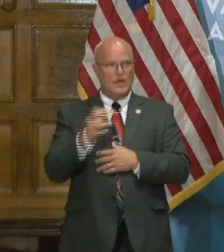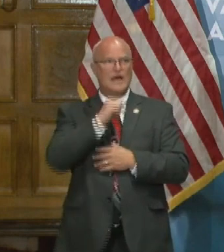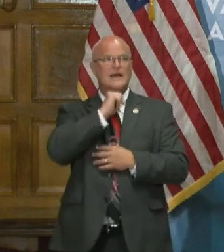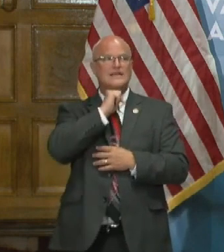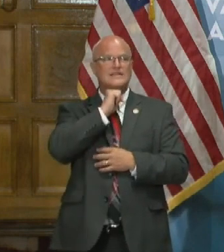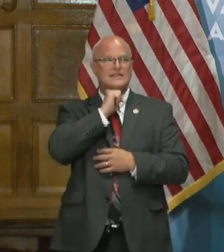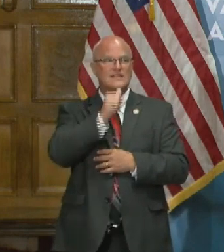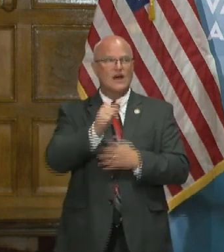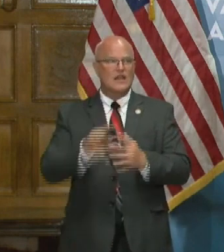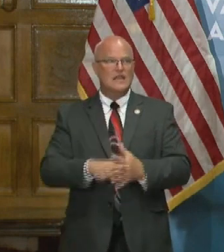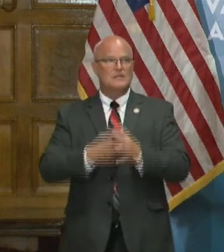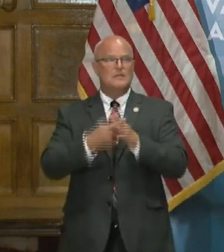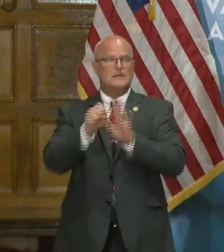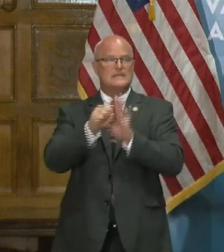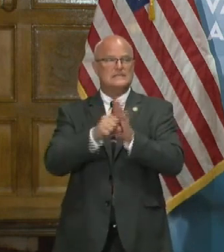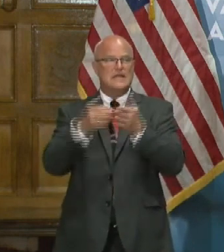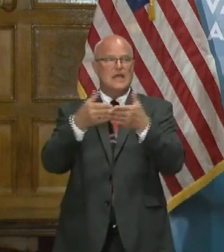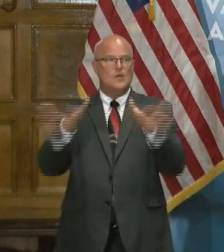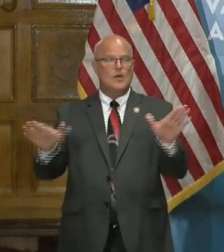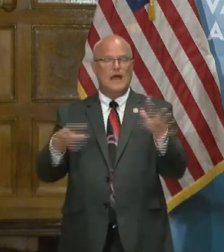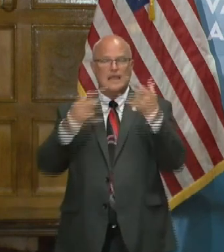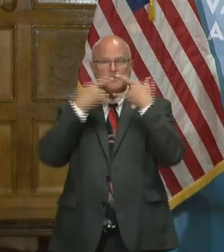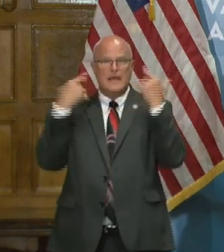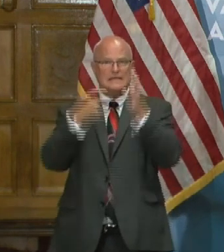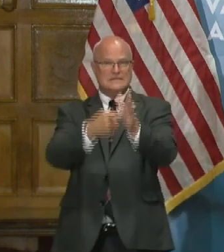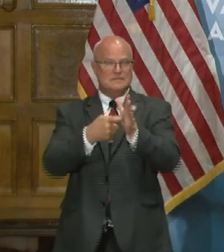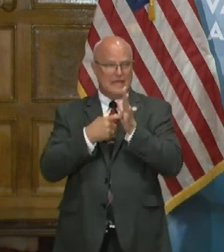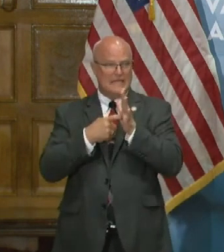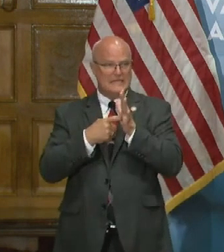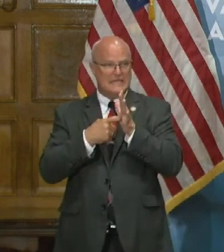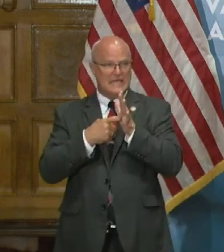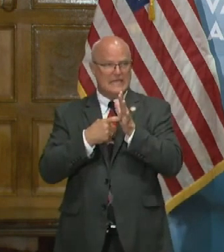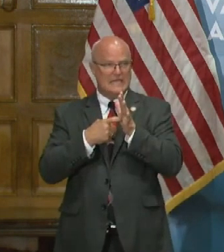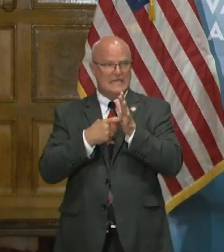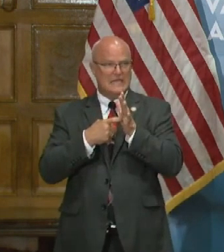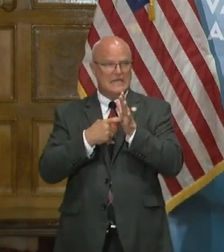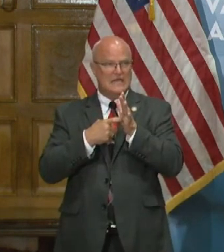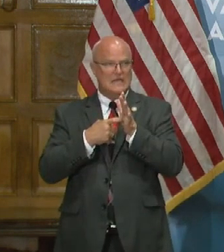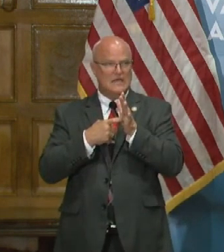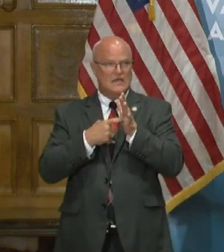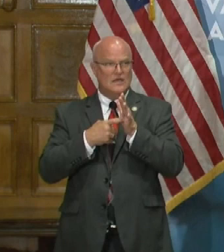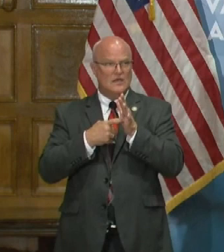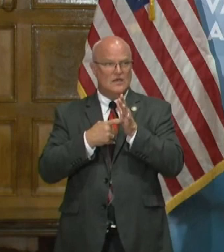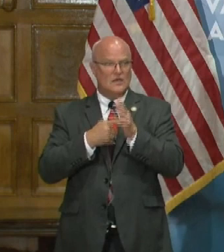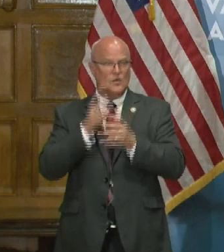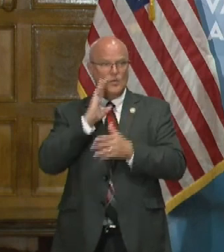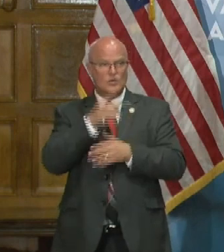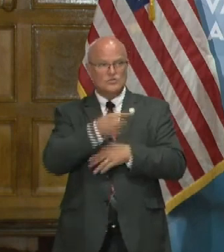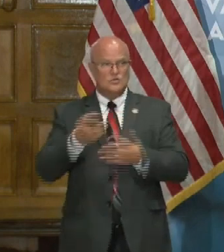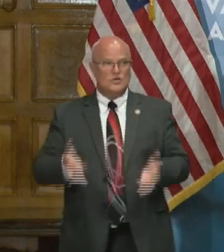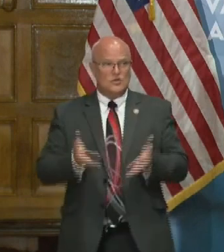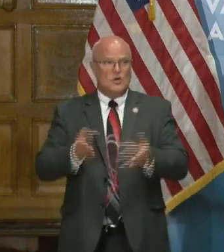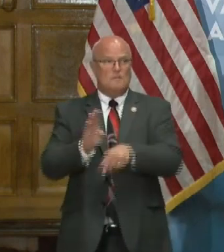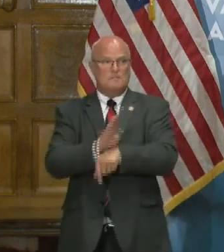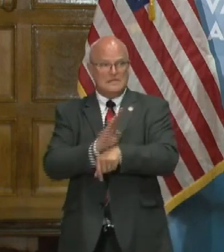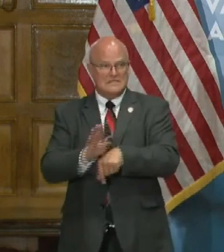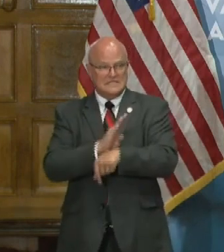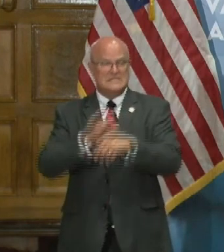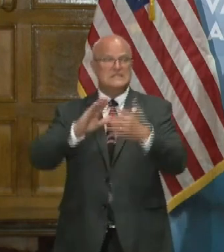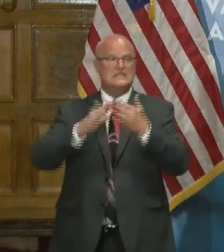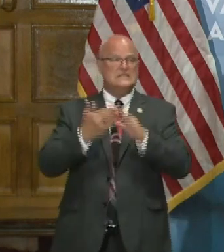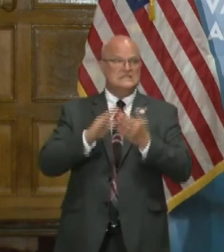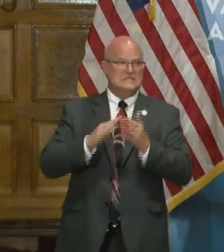not implementing a statewide mask mandate? And short of that, would you encourage businesses and